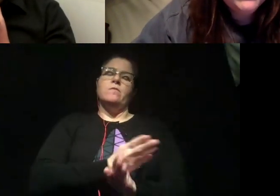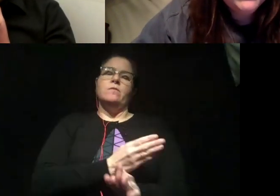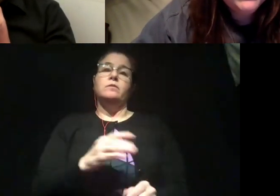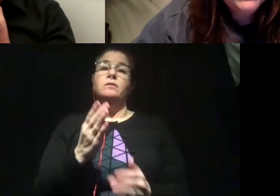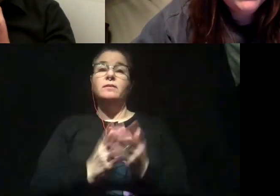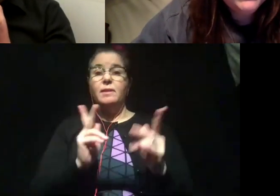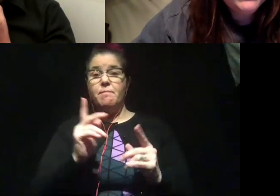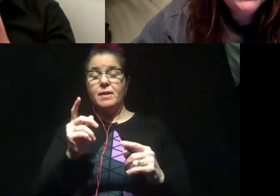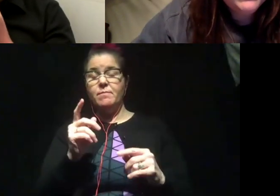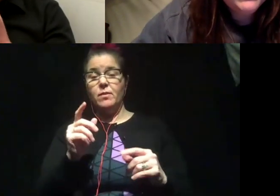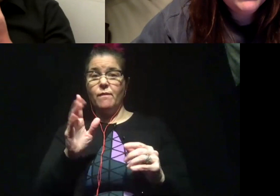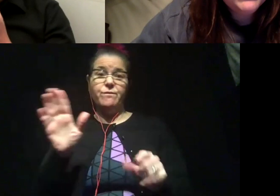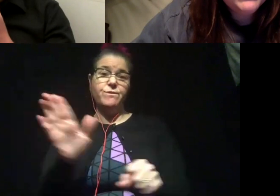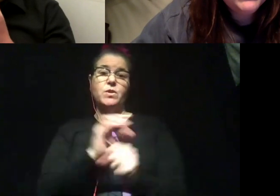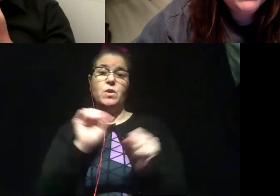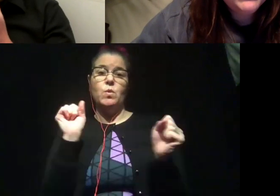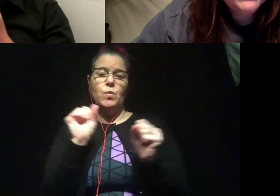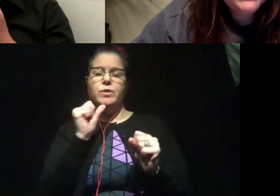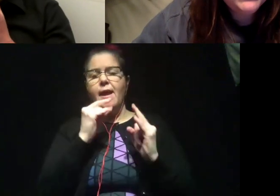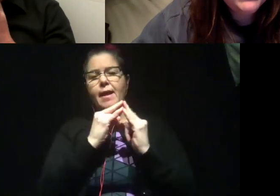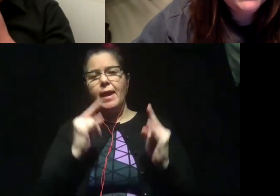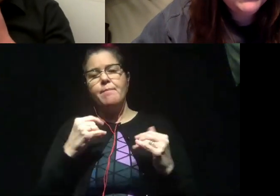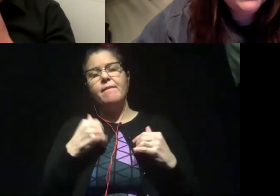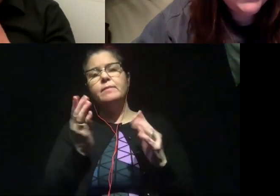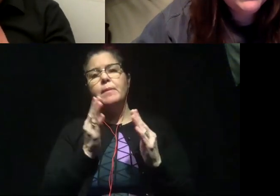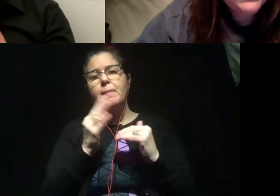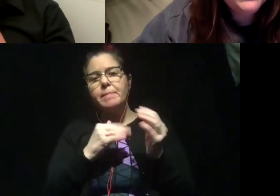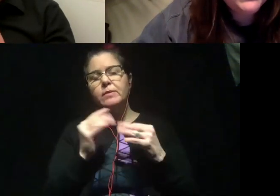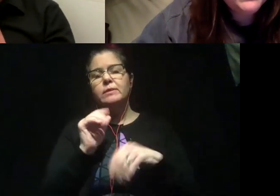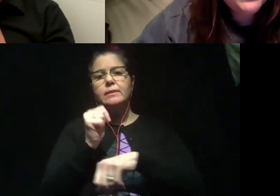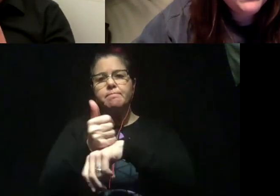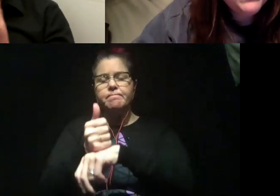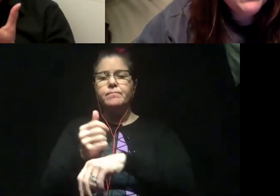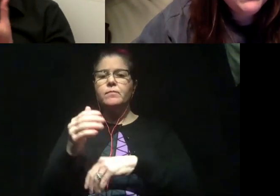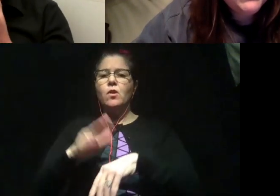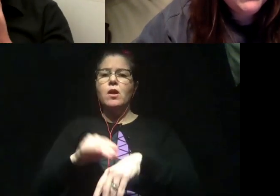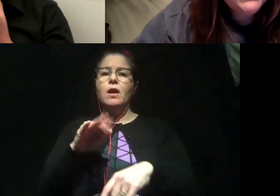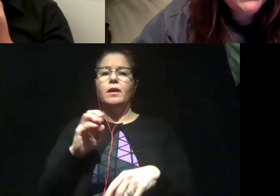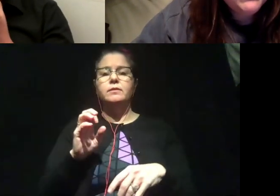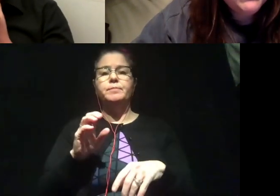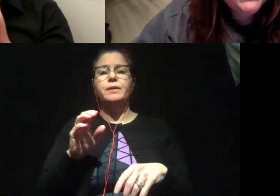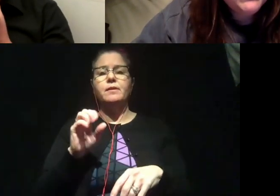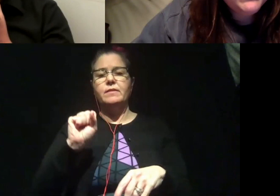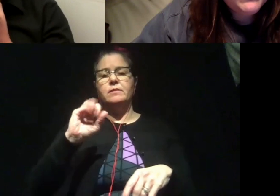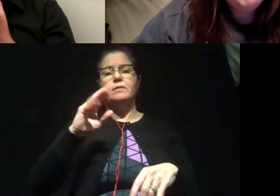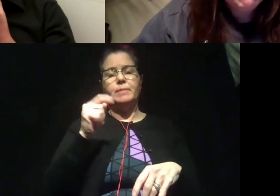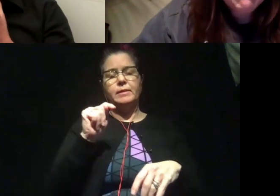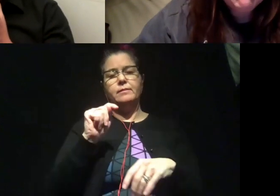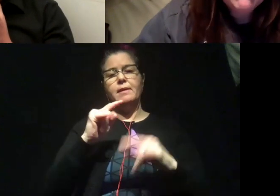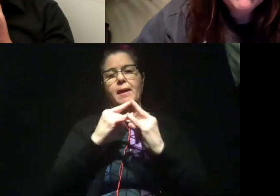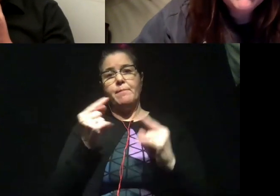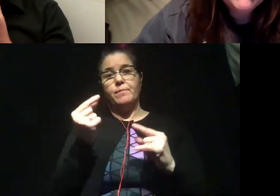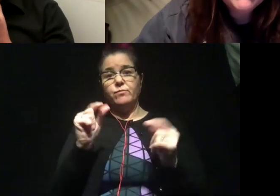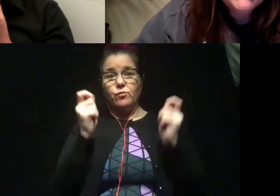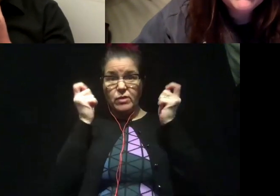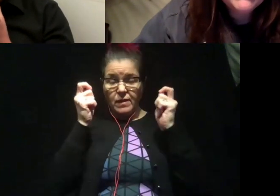there all winter. They don't camp. They'll stay in small buildings and stations on the ice sheet. But like at the summit camp of Greenland, they'll stay out all winter. And sometimes it